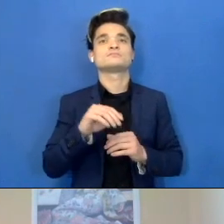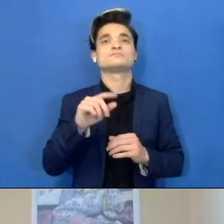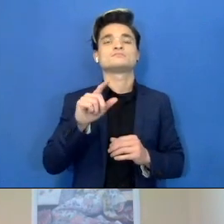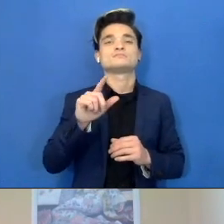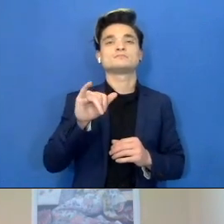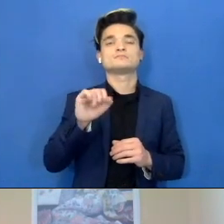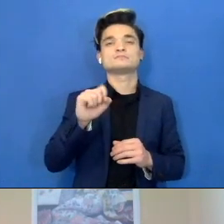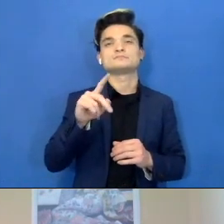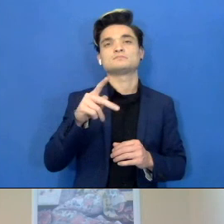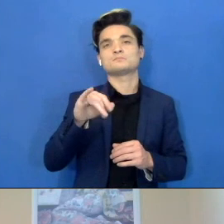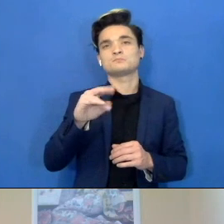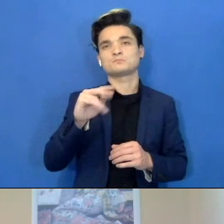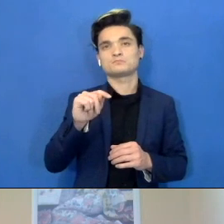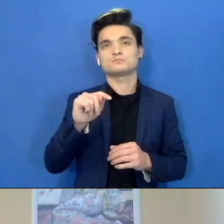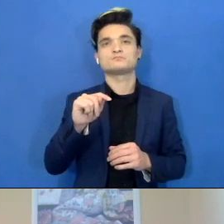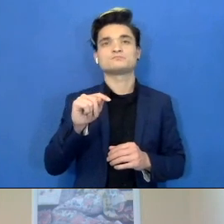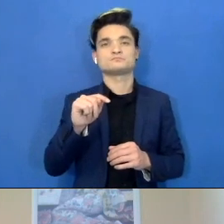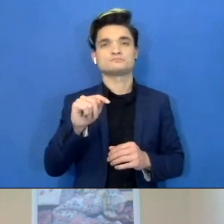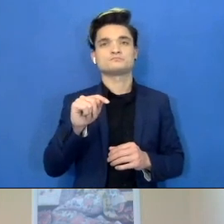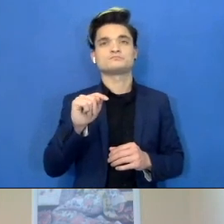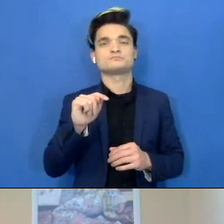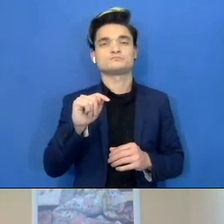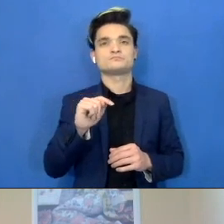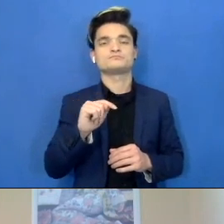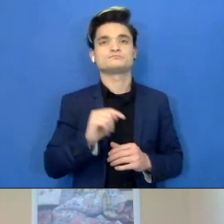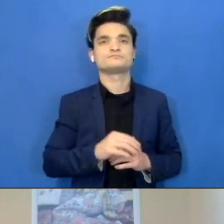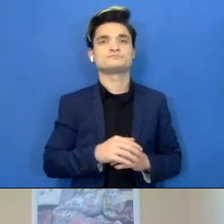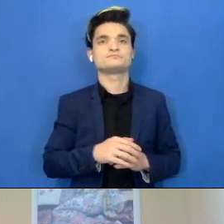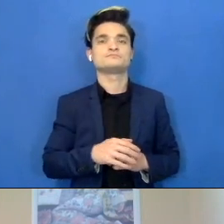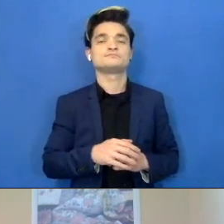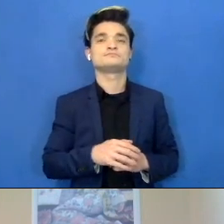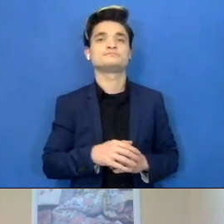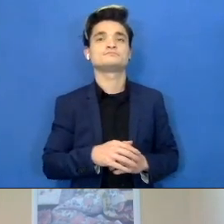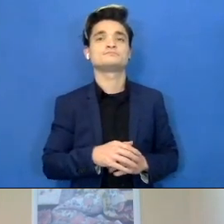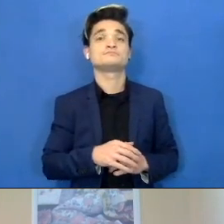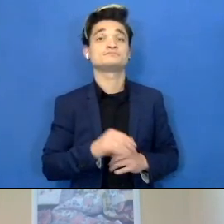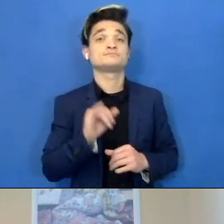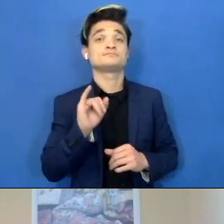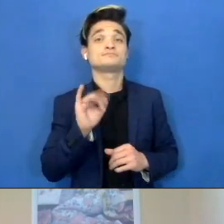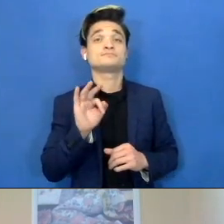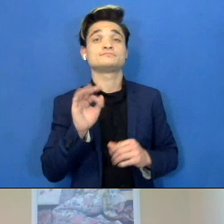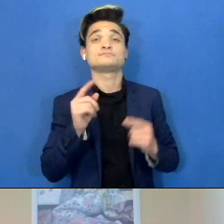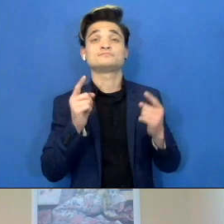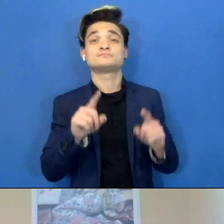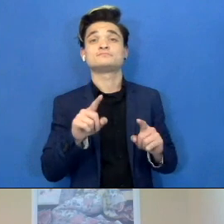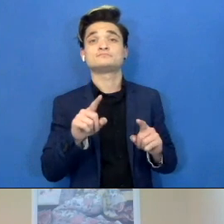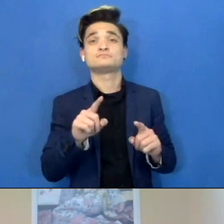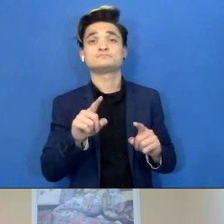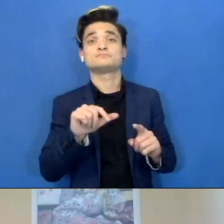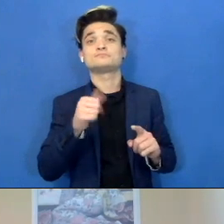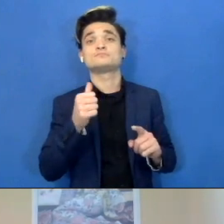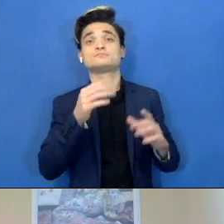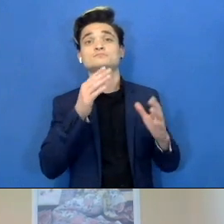same page. Like, as in, what I mean is that the other person is willing to recognize that. I say yes to avoid